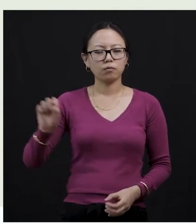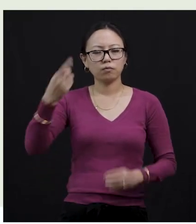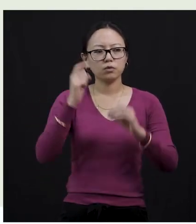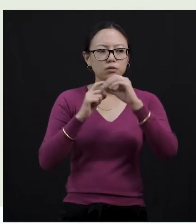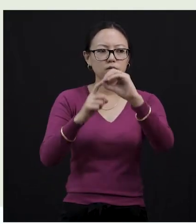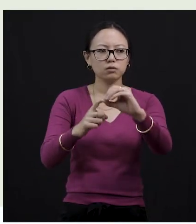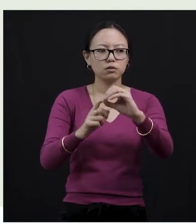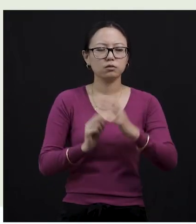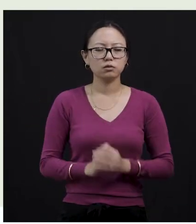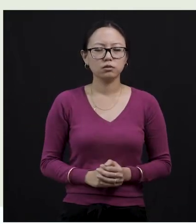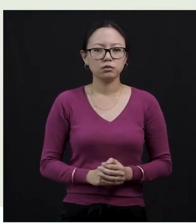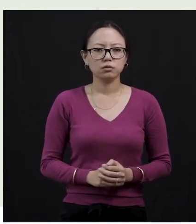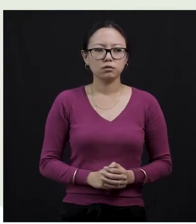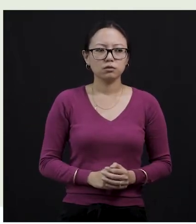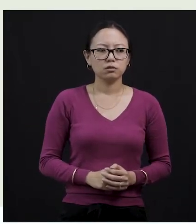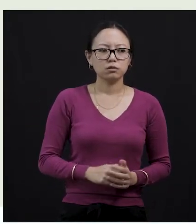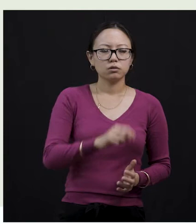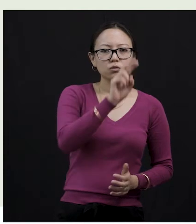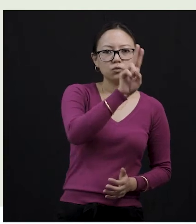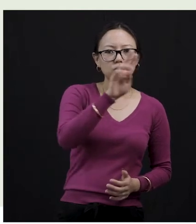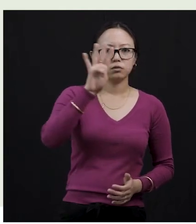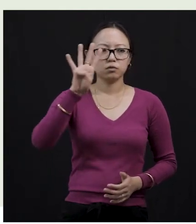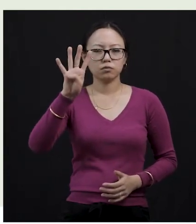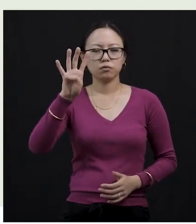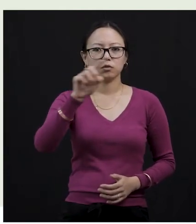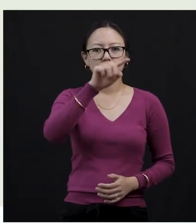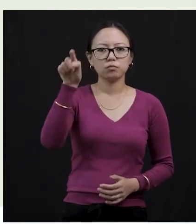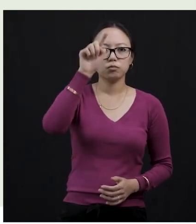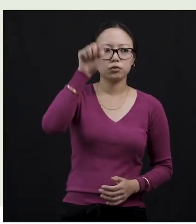sum? See, students, it is